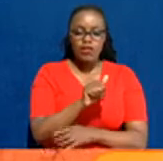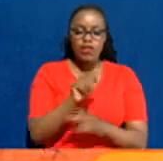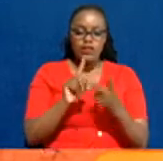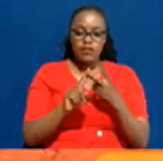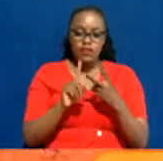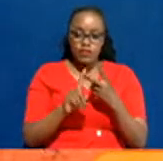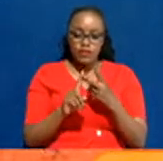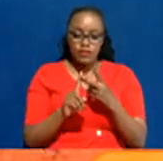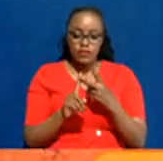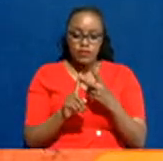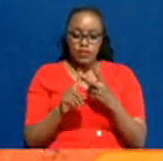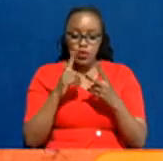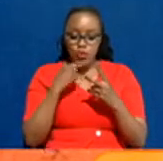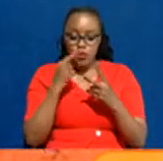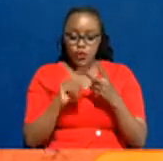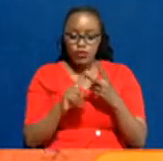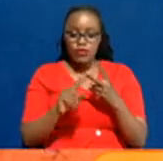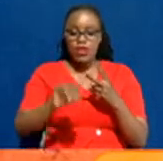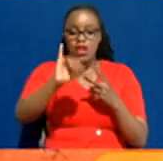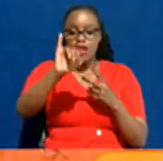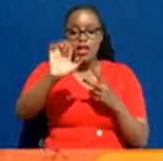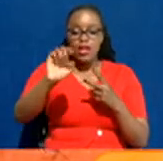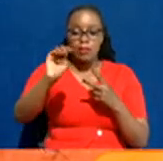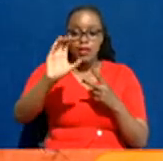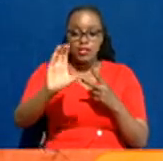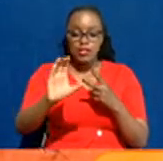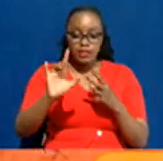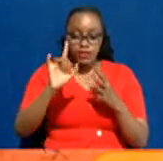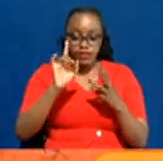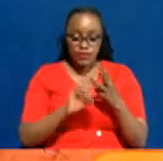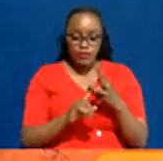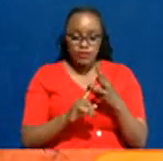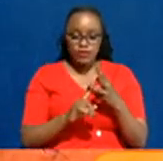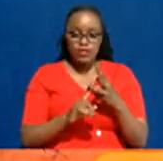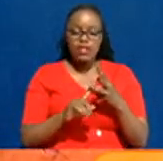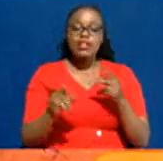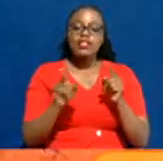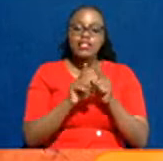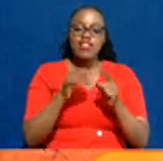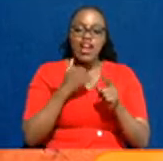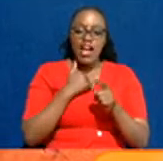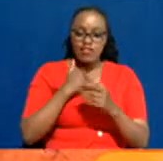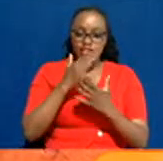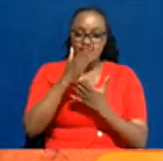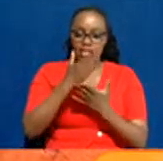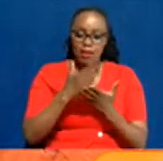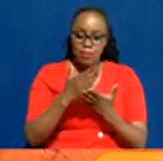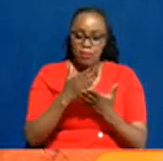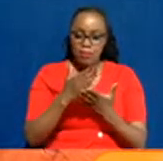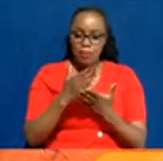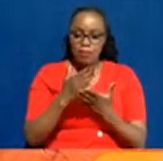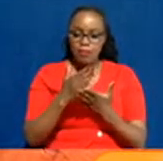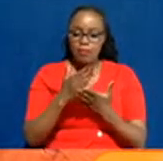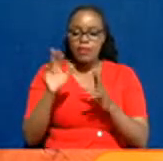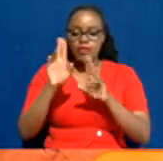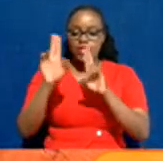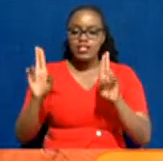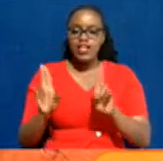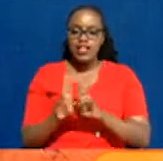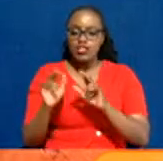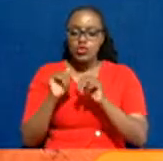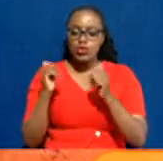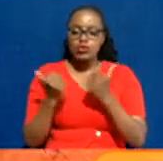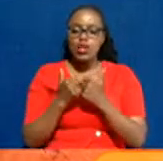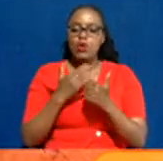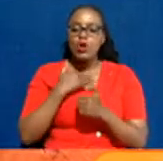by the IEBC, in cahoots with some international interests that I don't